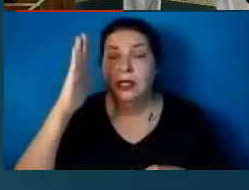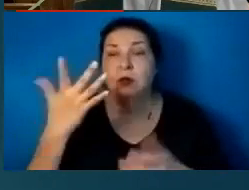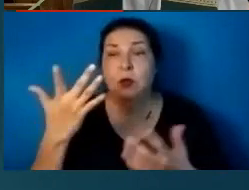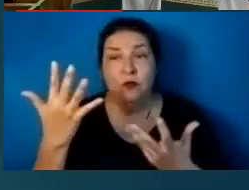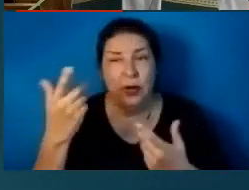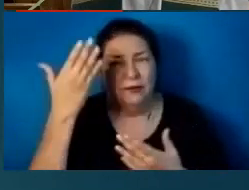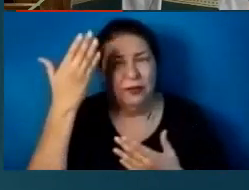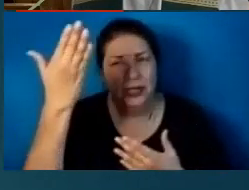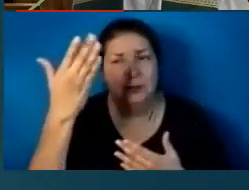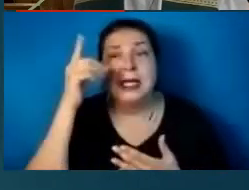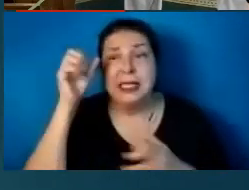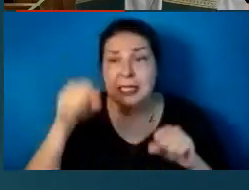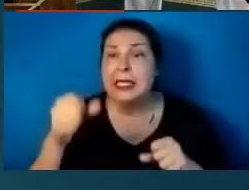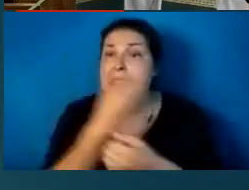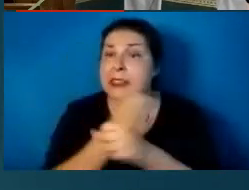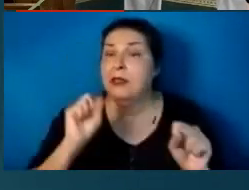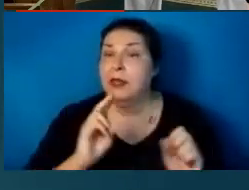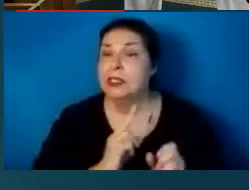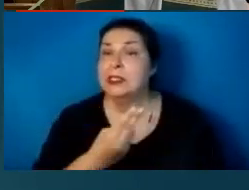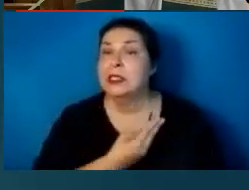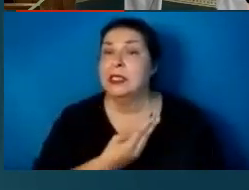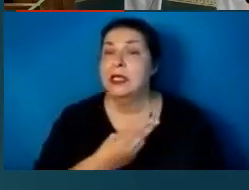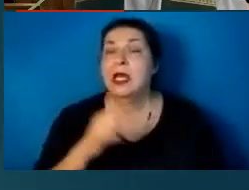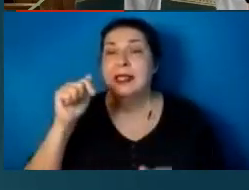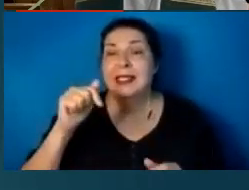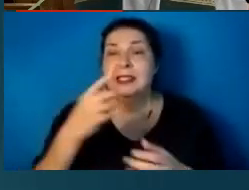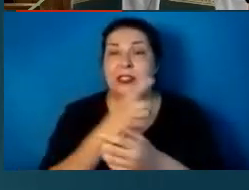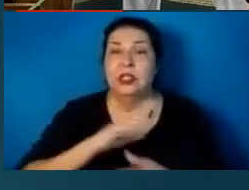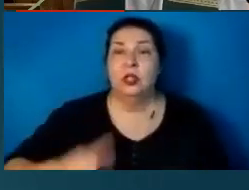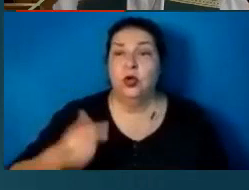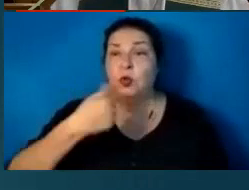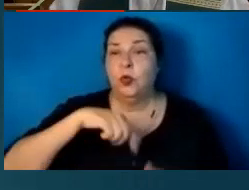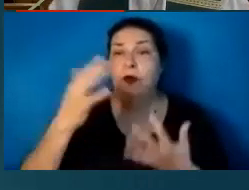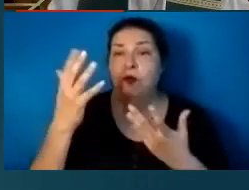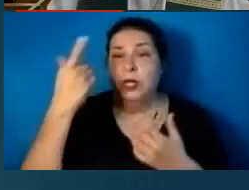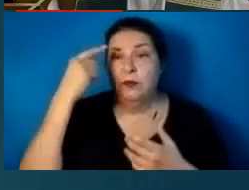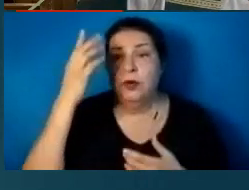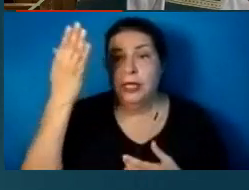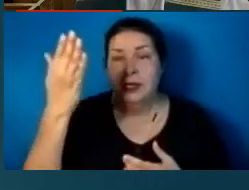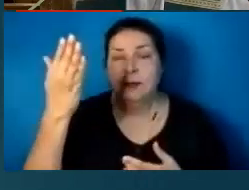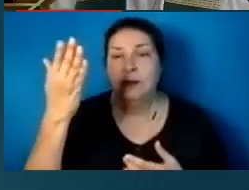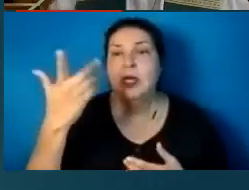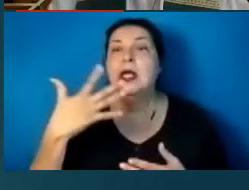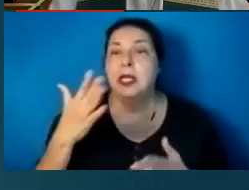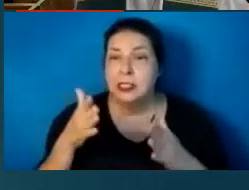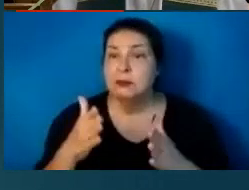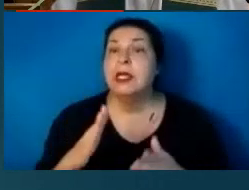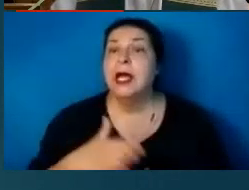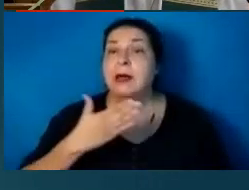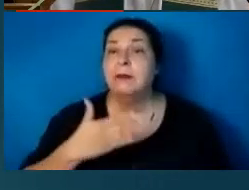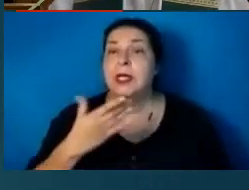us. This is the Lord. We have waited for him. Let us be glad and rejoice in his salvation.